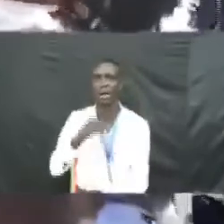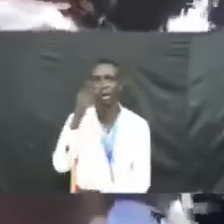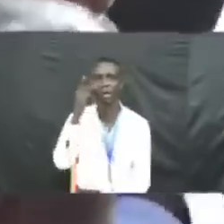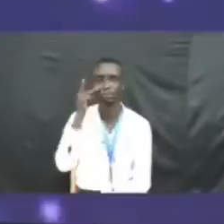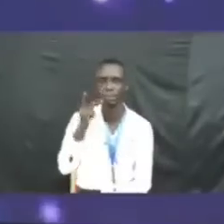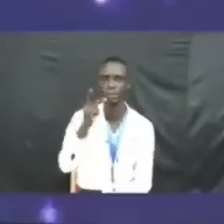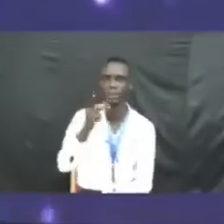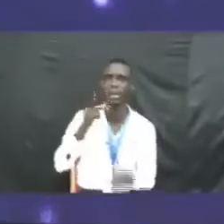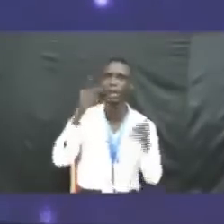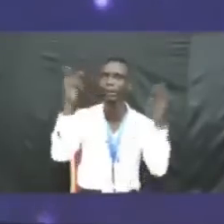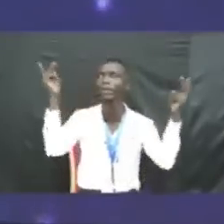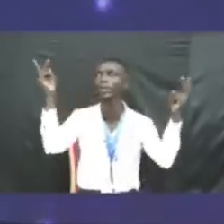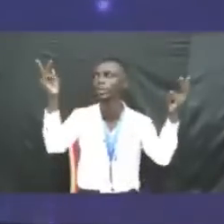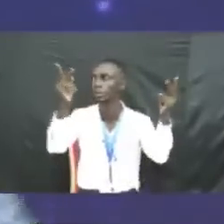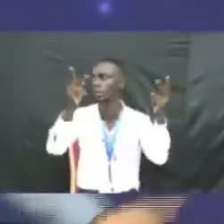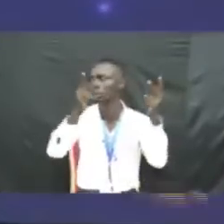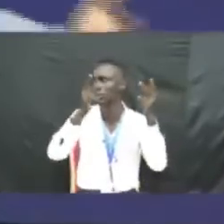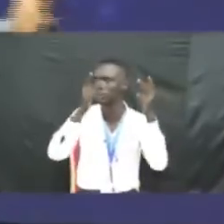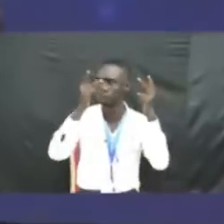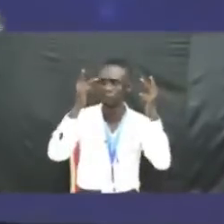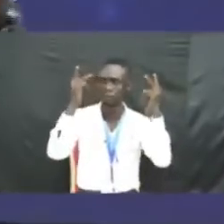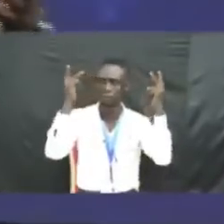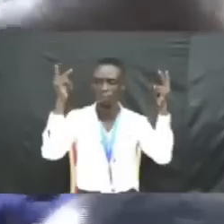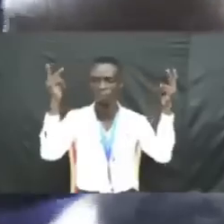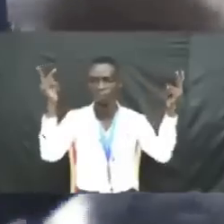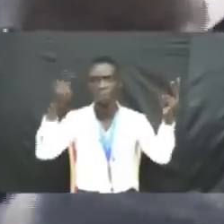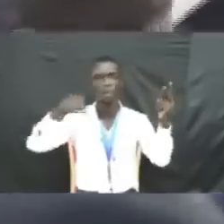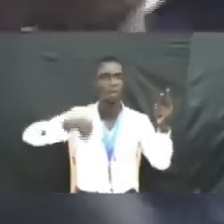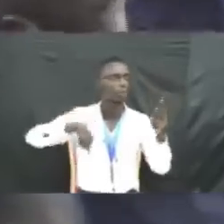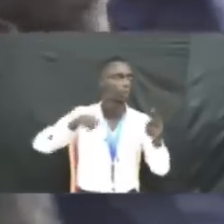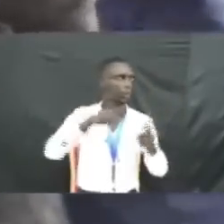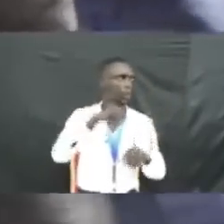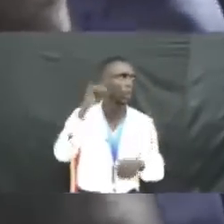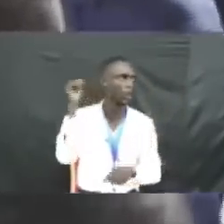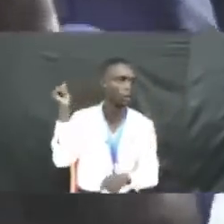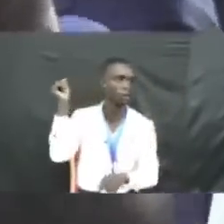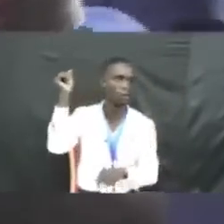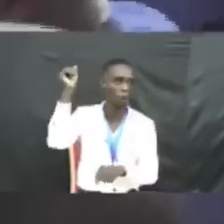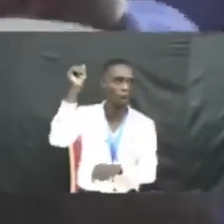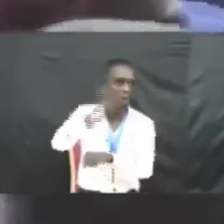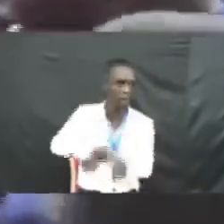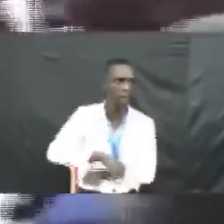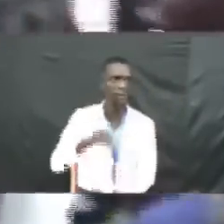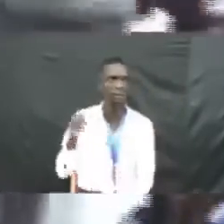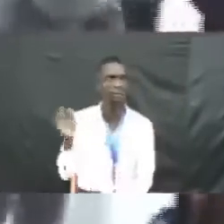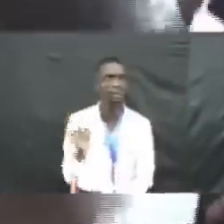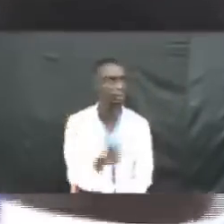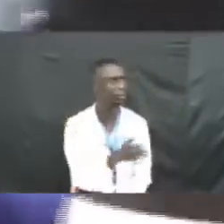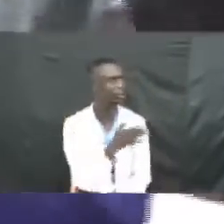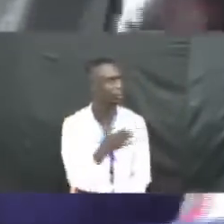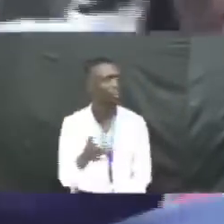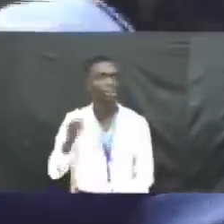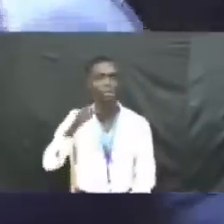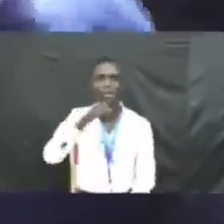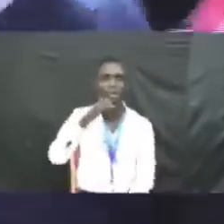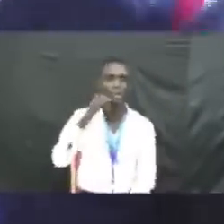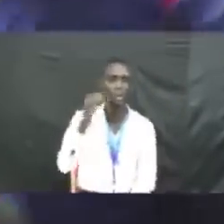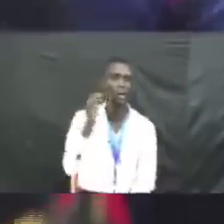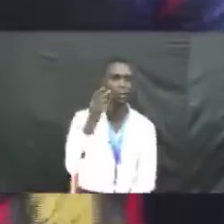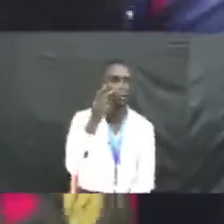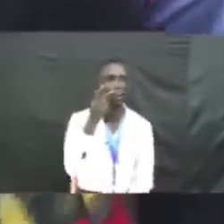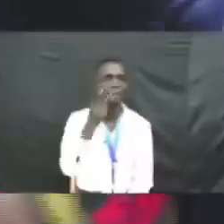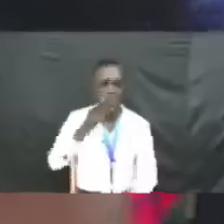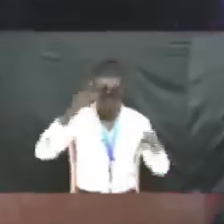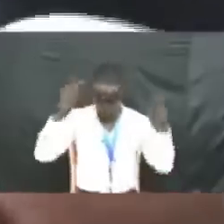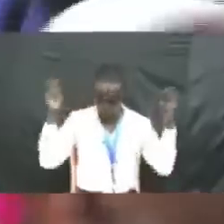Hallelujah. The victory. See the victory. We shall overcome. Hallelujah. See